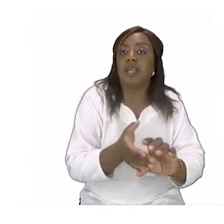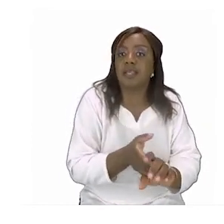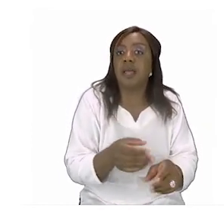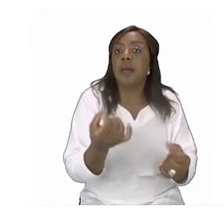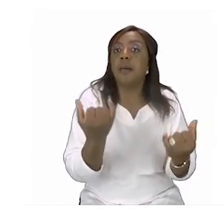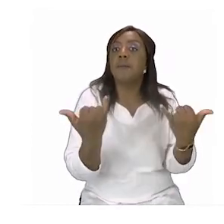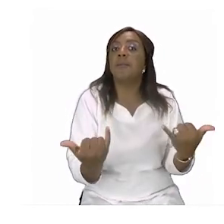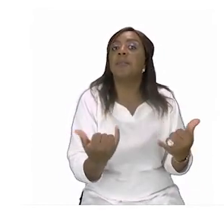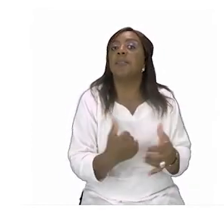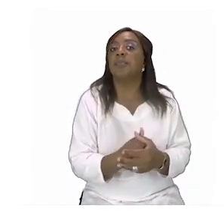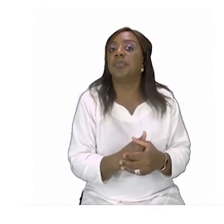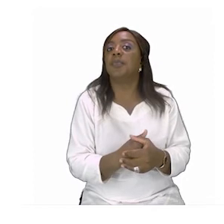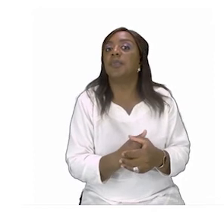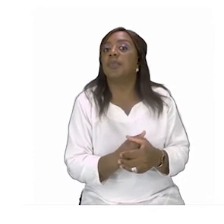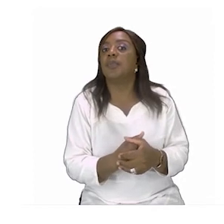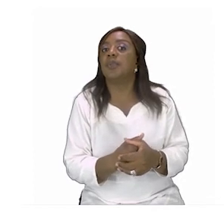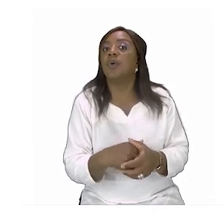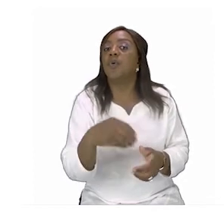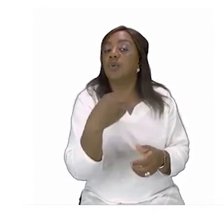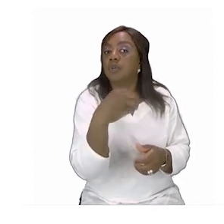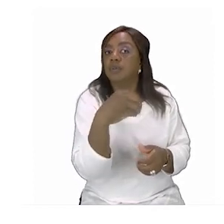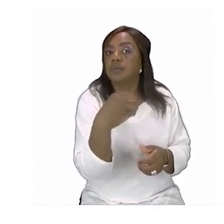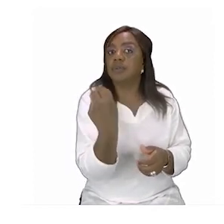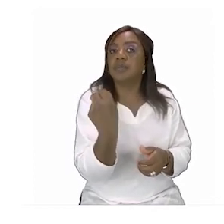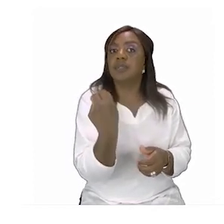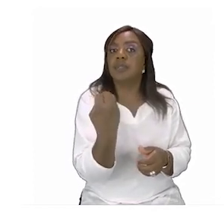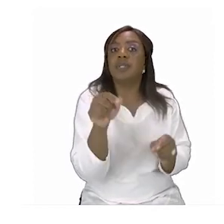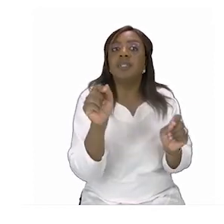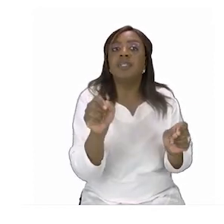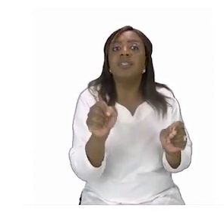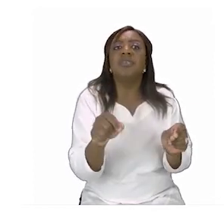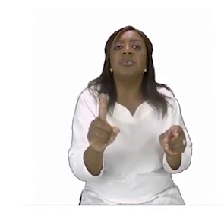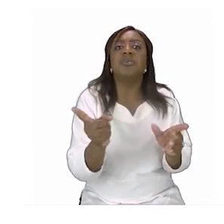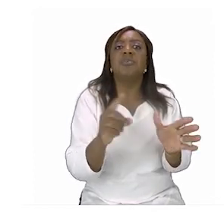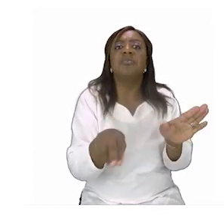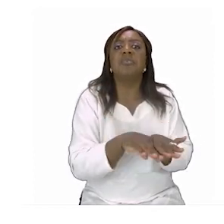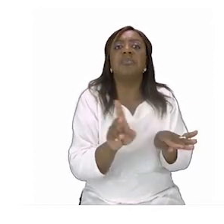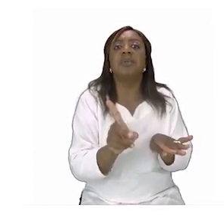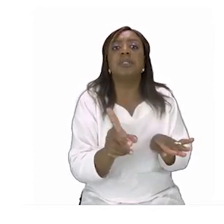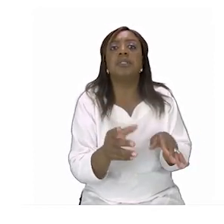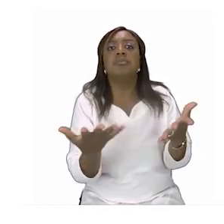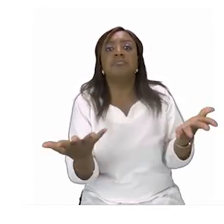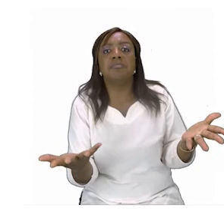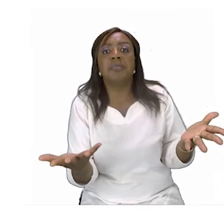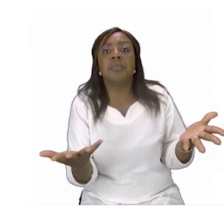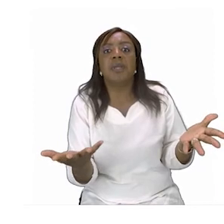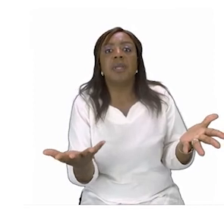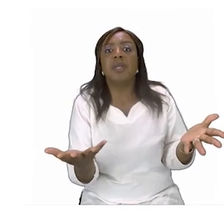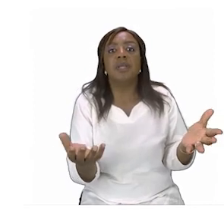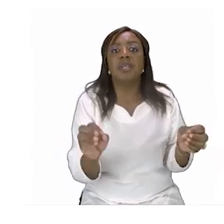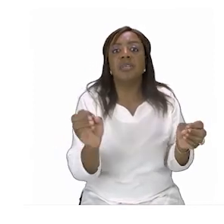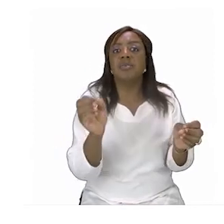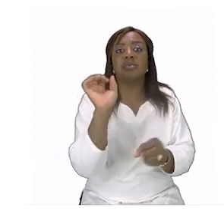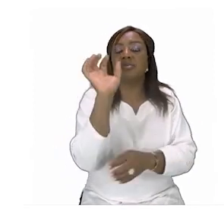handshake. Let's see the word that best describes what they are doing. It is not netball